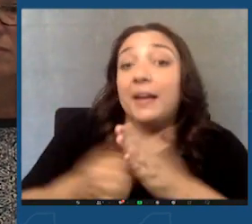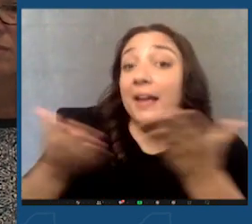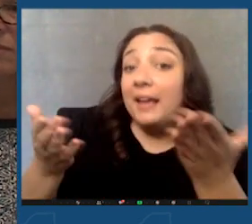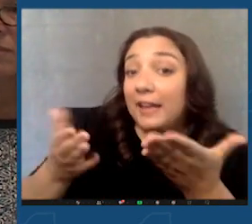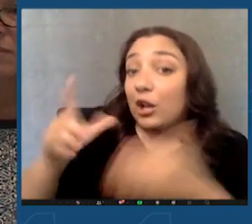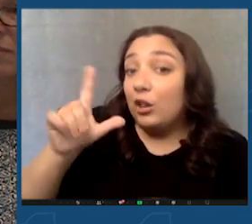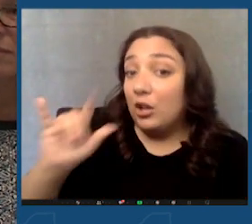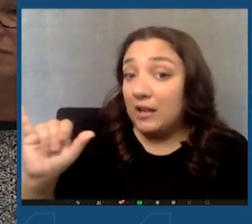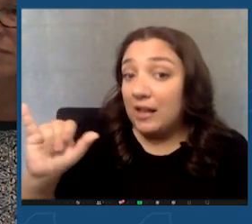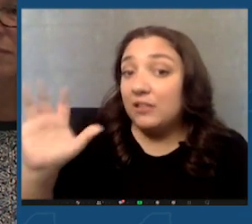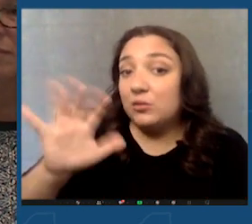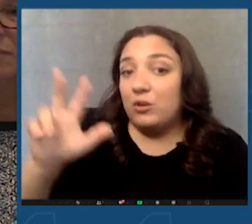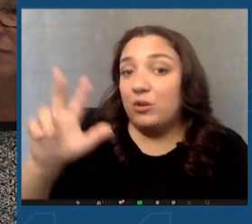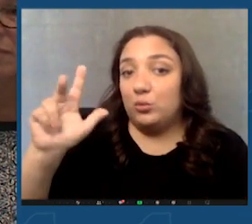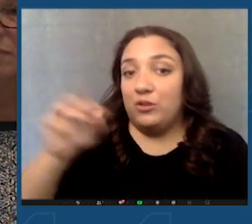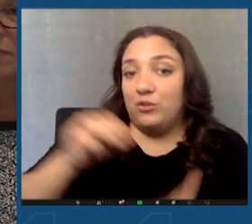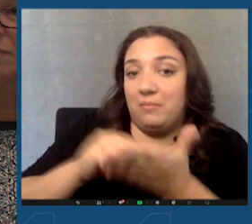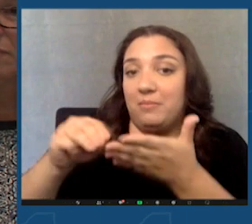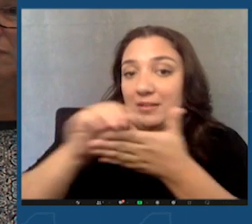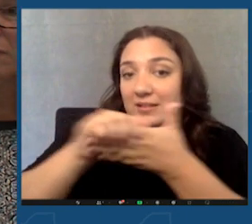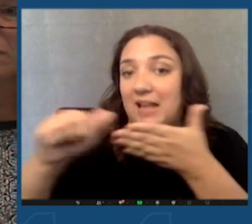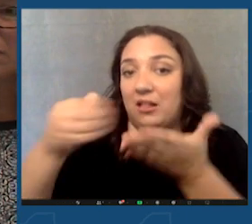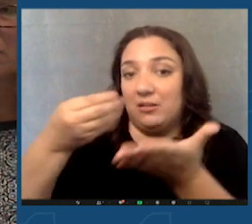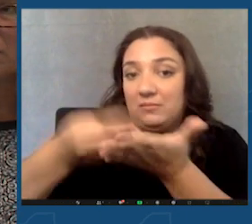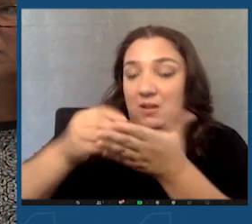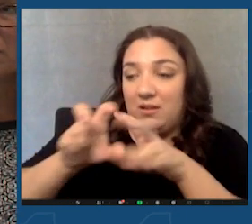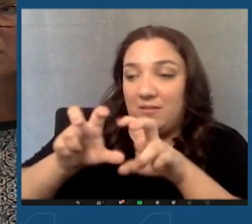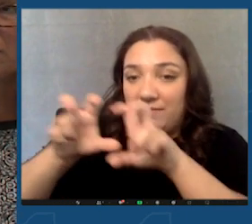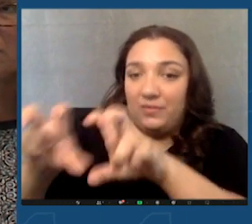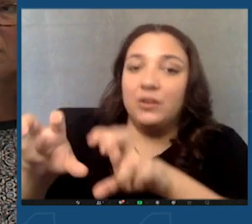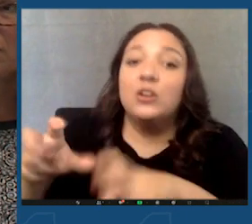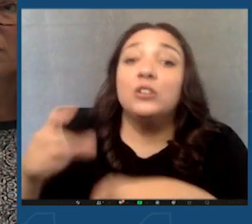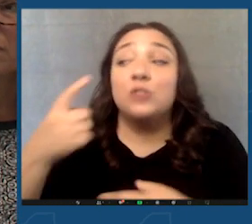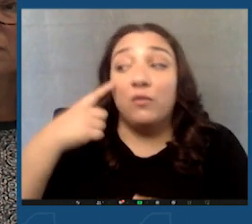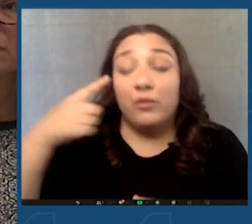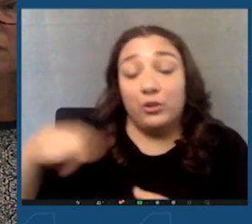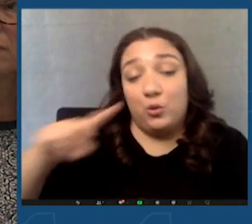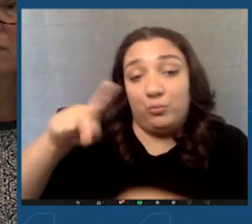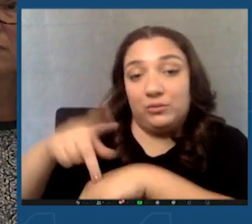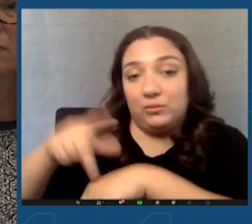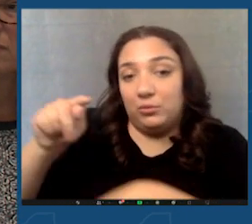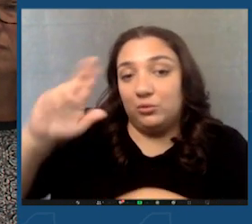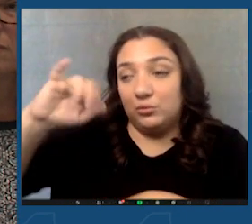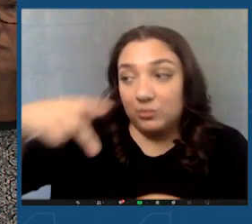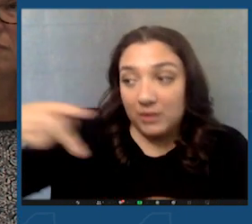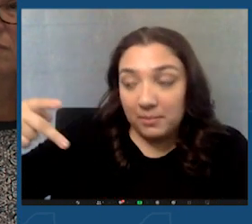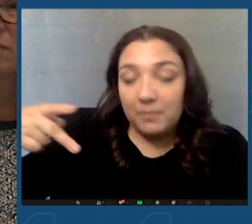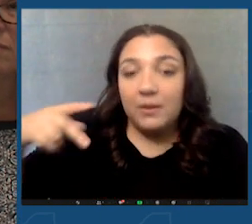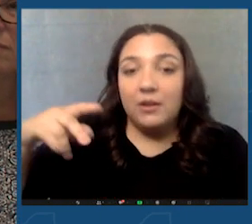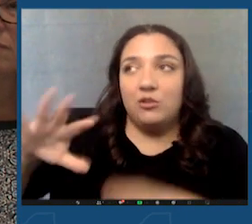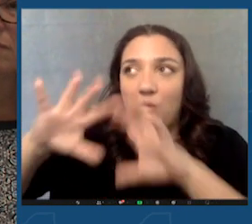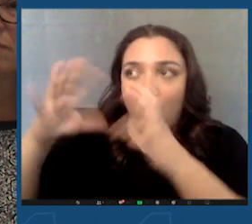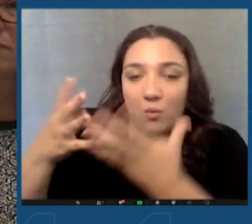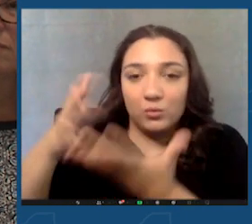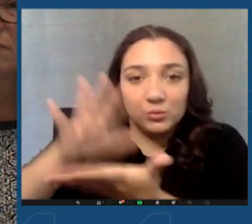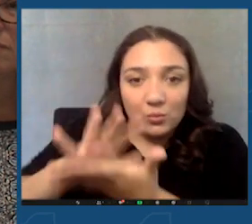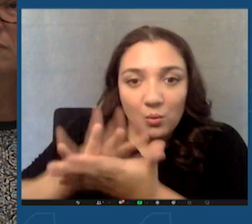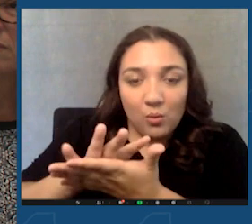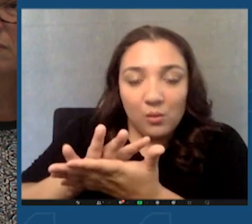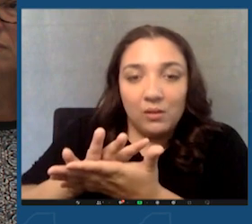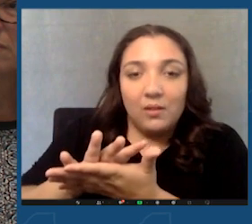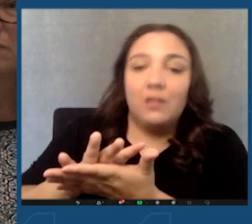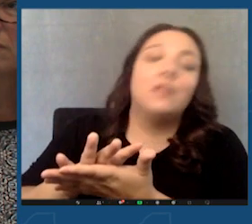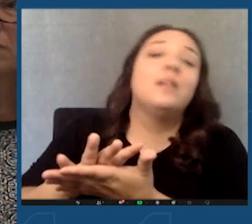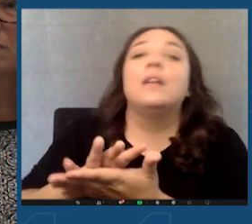schools like these. So to Principal Tripp and your entire team here at Chestnut Street School, you embraced it. So what does that mean? Over